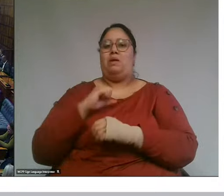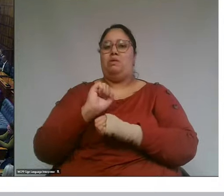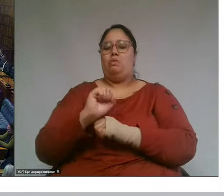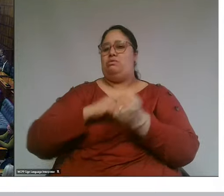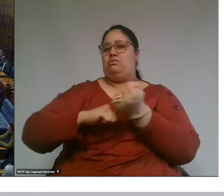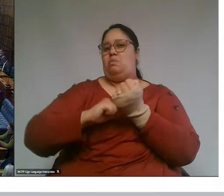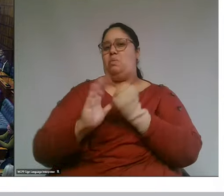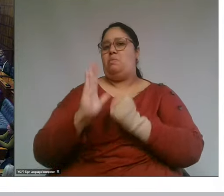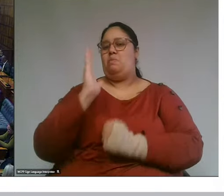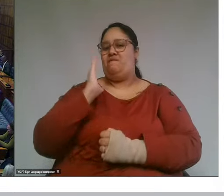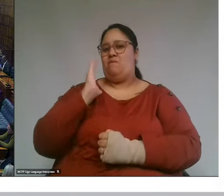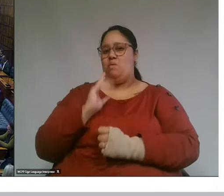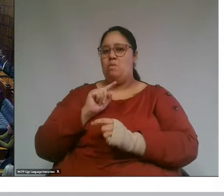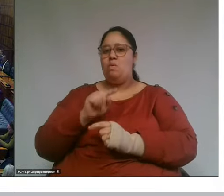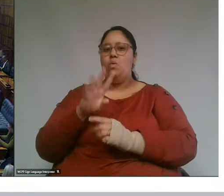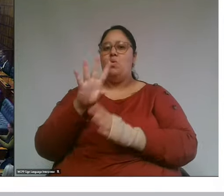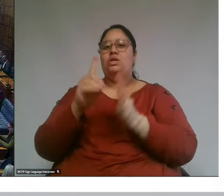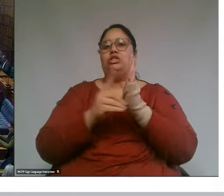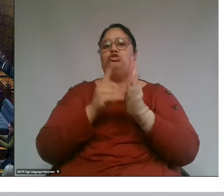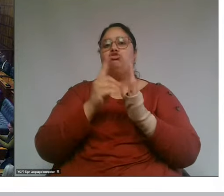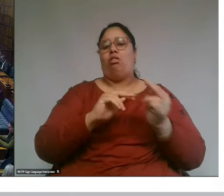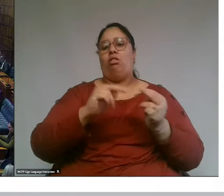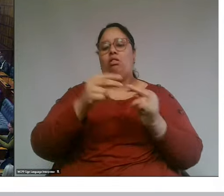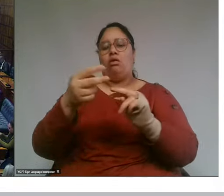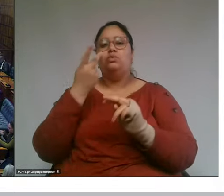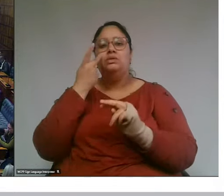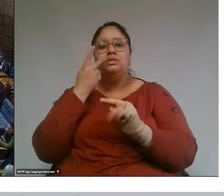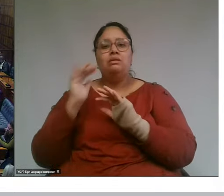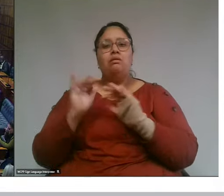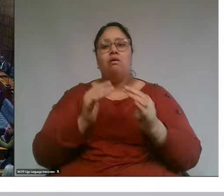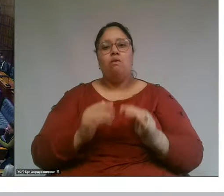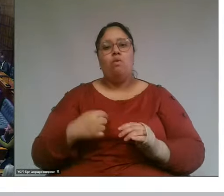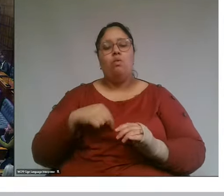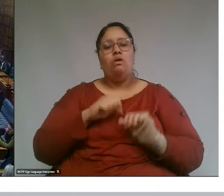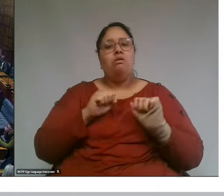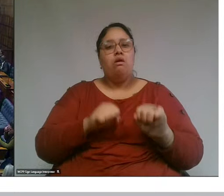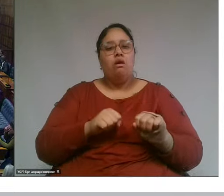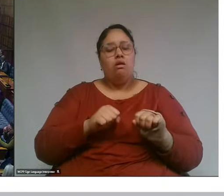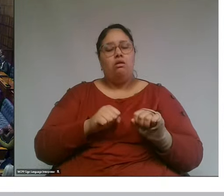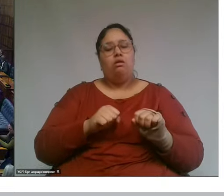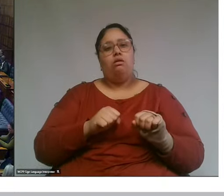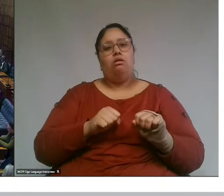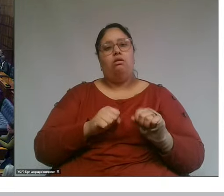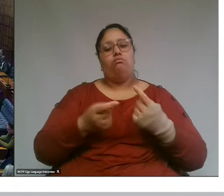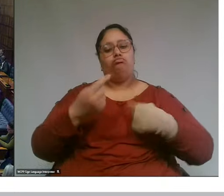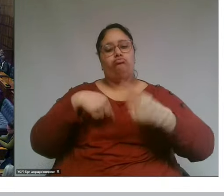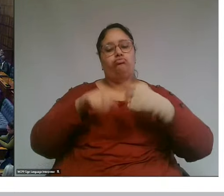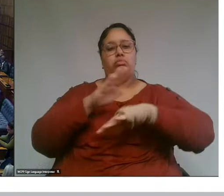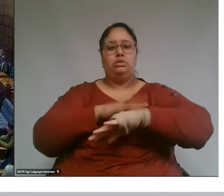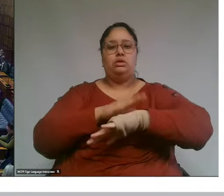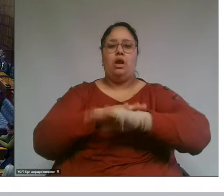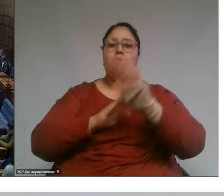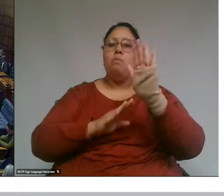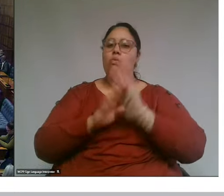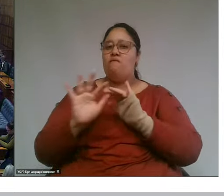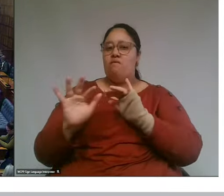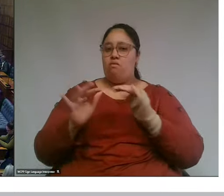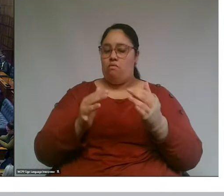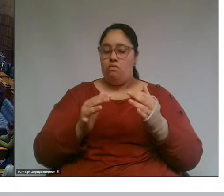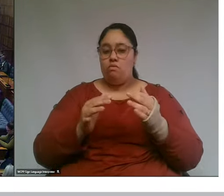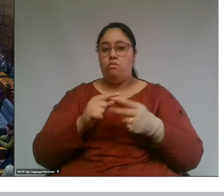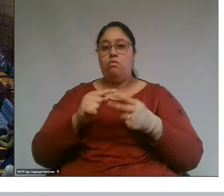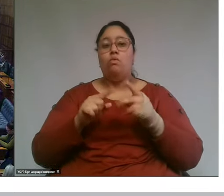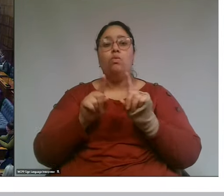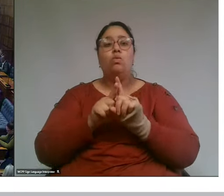supported in the past with digitization to look at how um um turnaround times have been improved